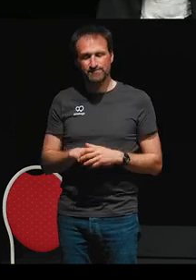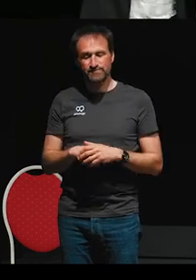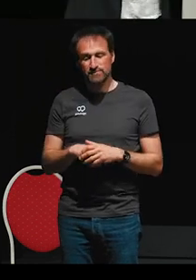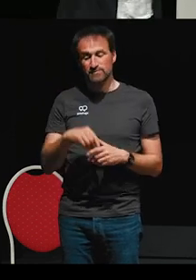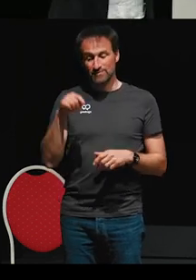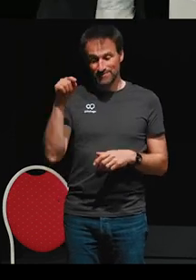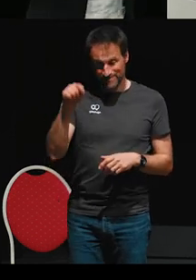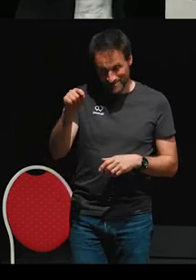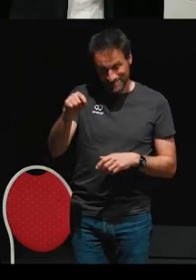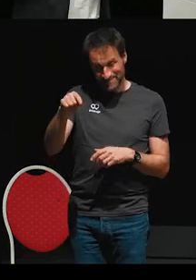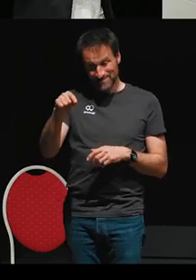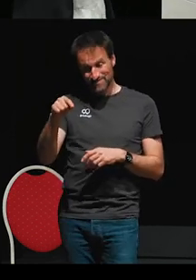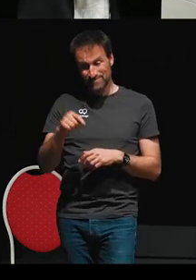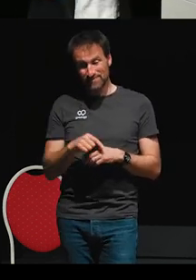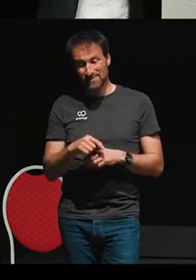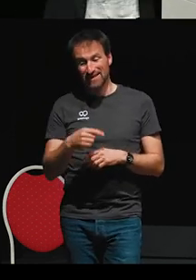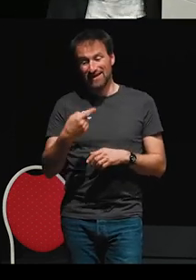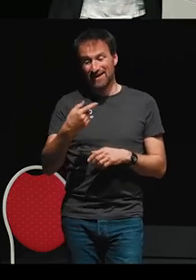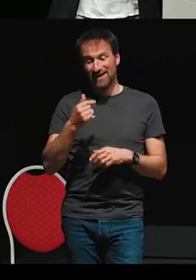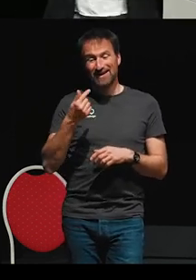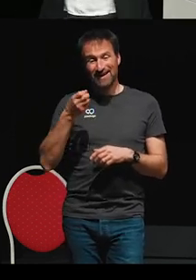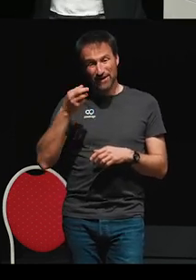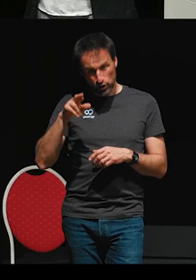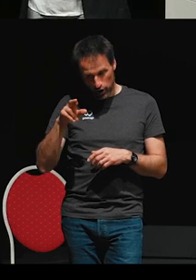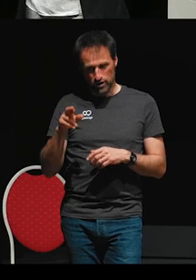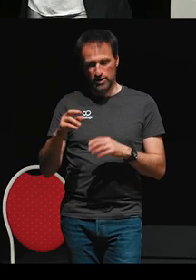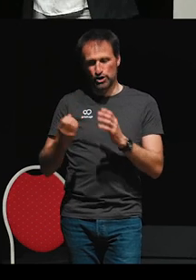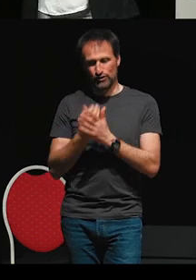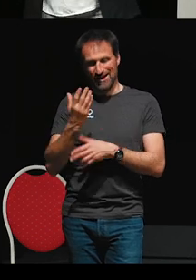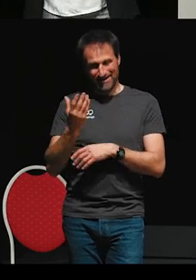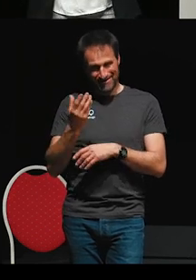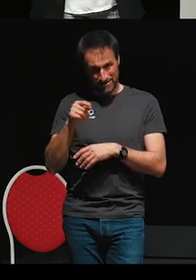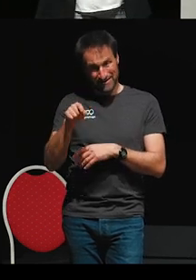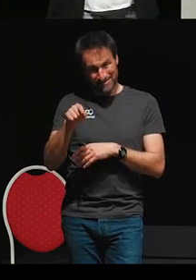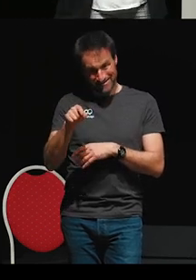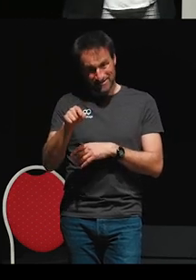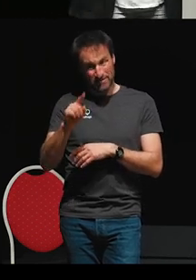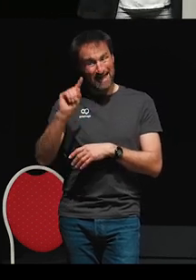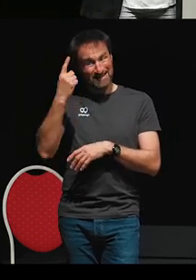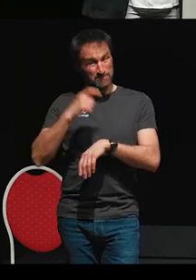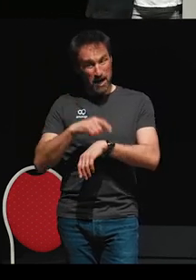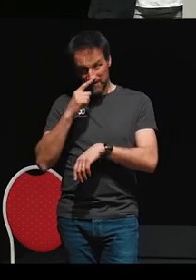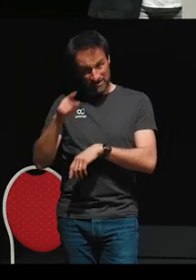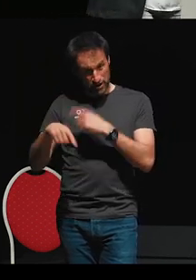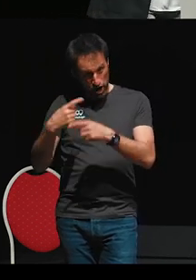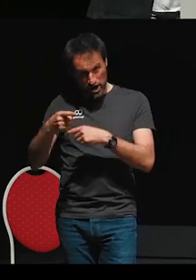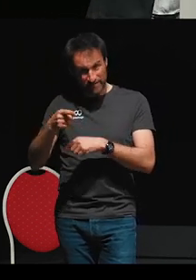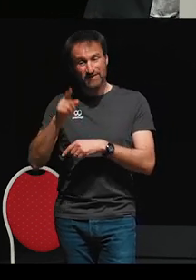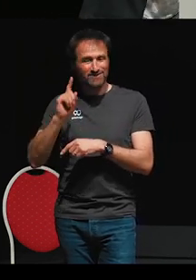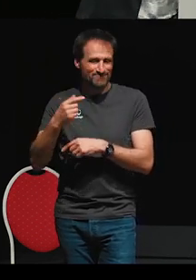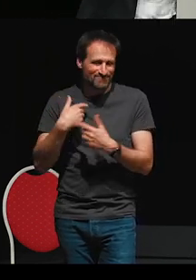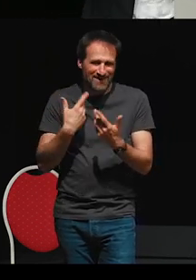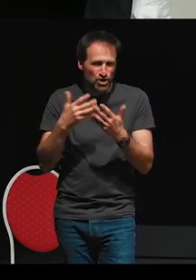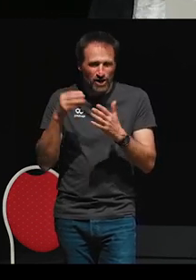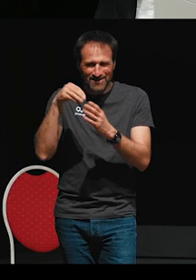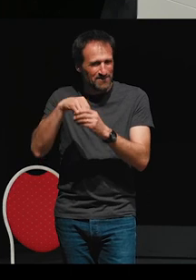time that that timer is running, so there is no instance in the database. So I need to create it.